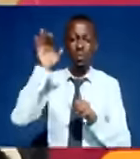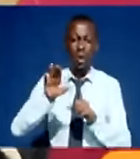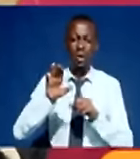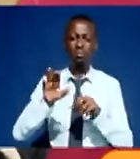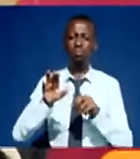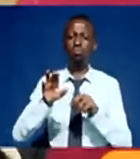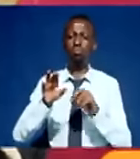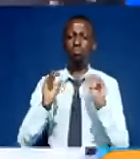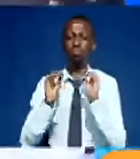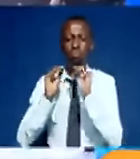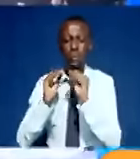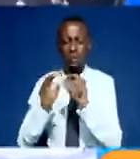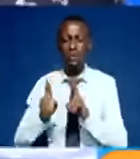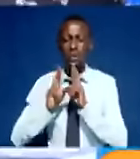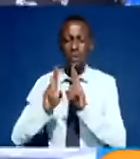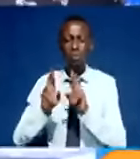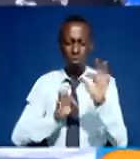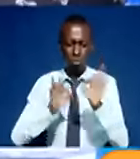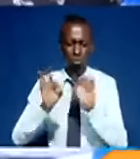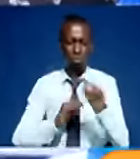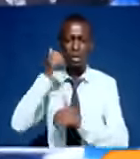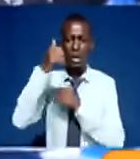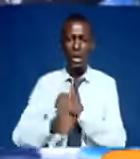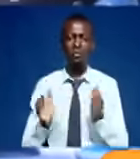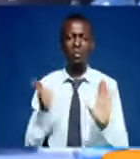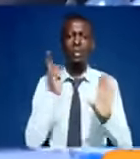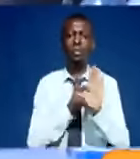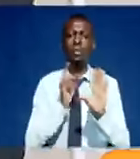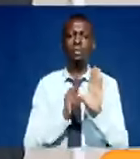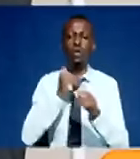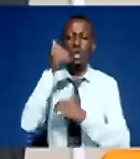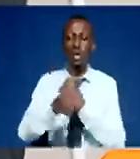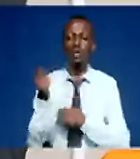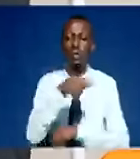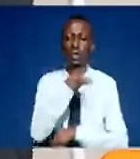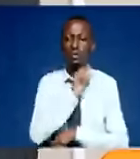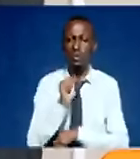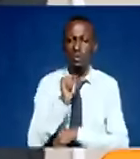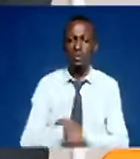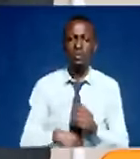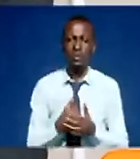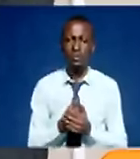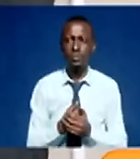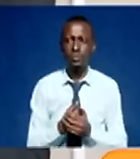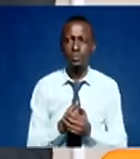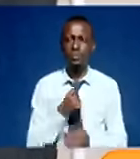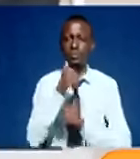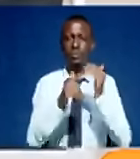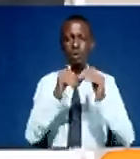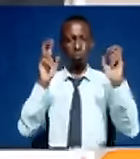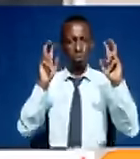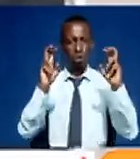the exercise of receiving public views at the end of this month. Enda kuangalia hii maneno yenu yote, and